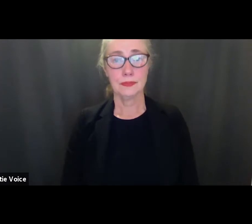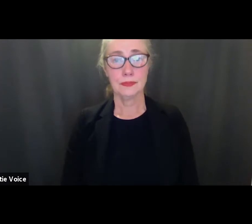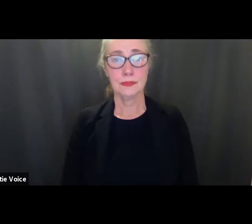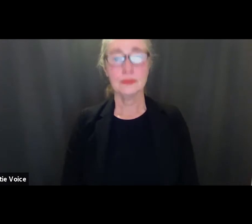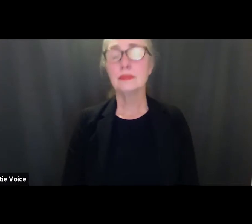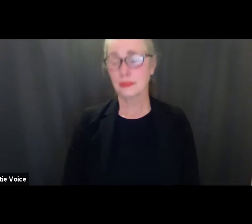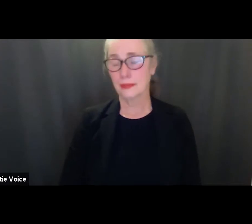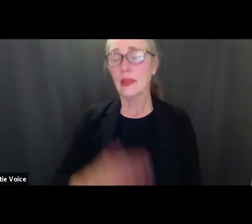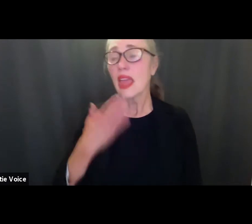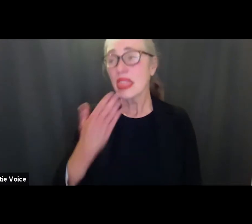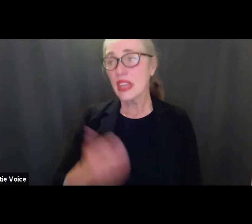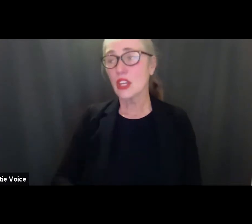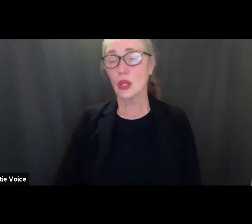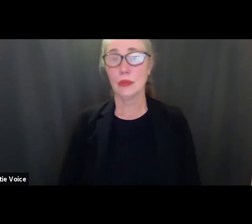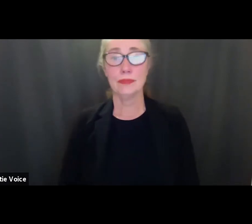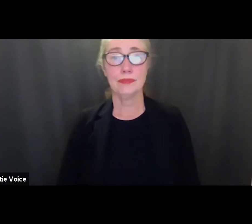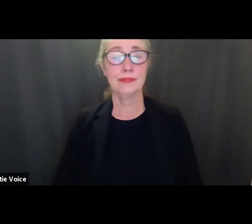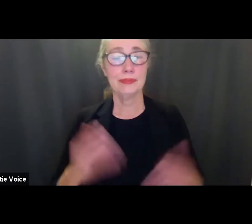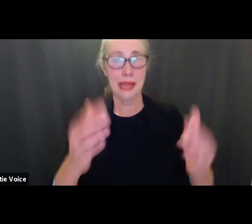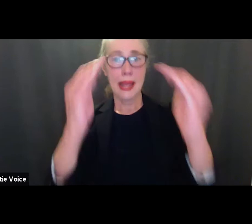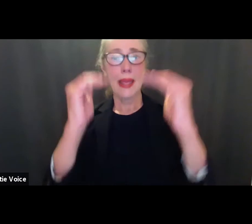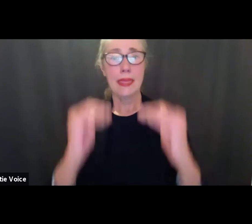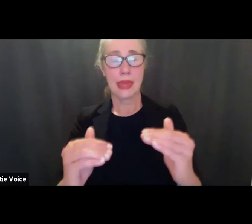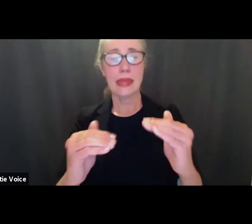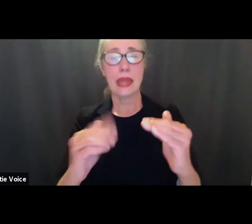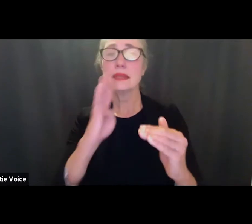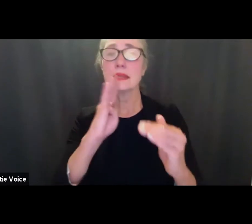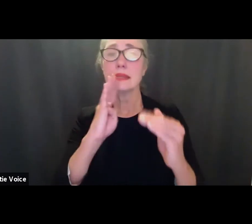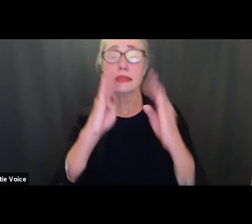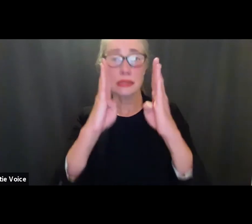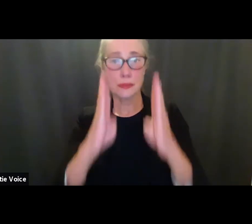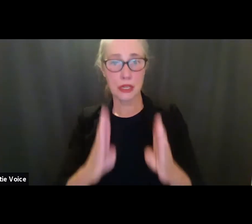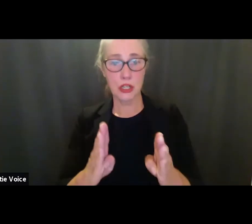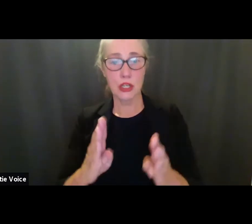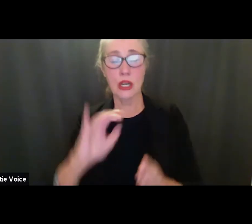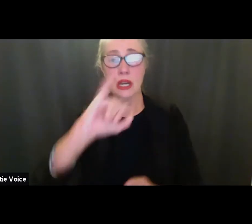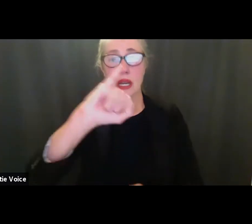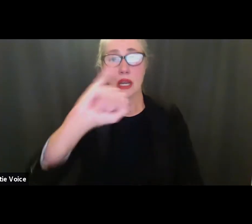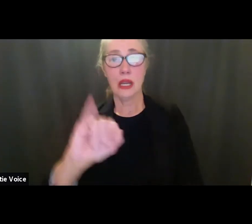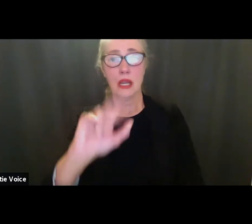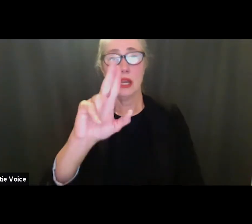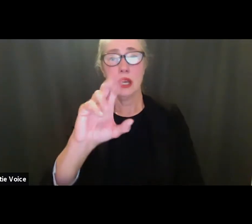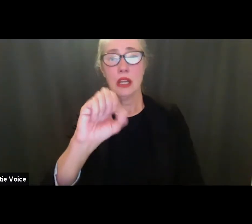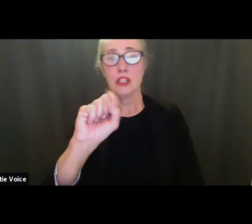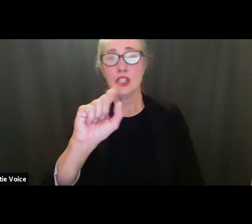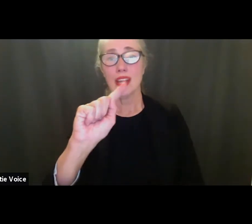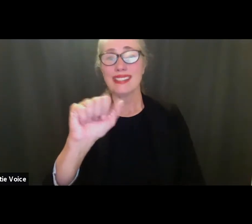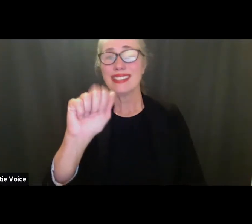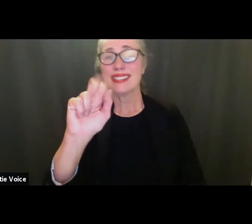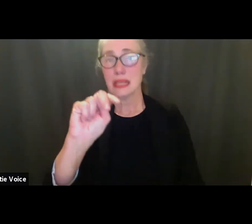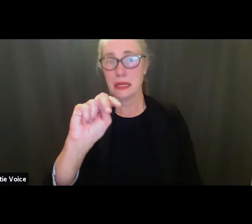Thank you. Our next speaker is Justin Shores.